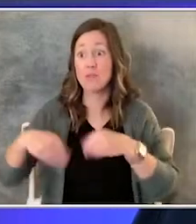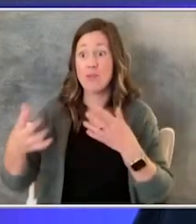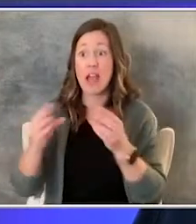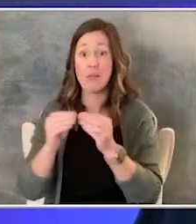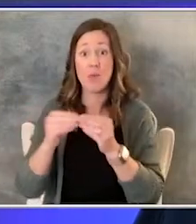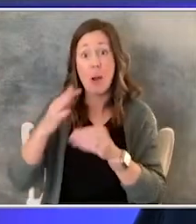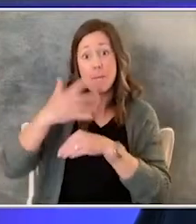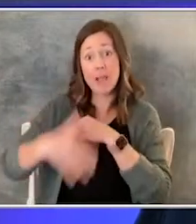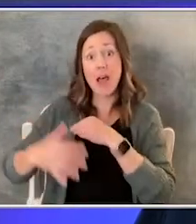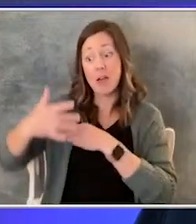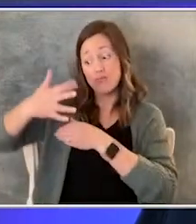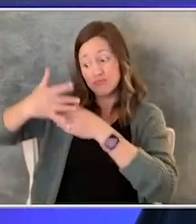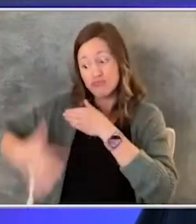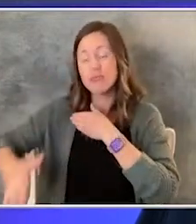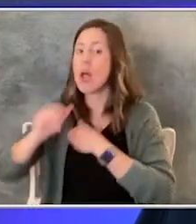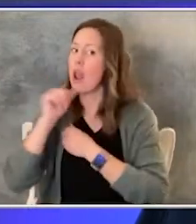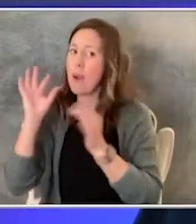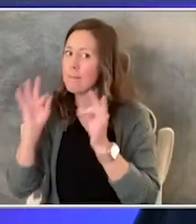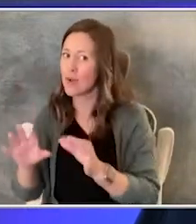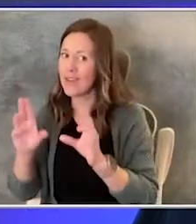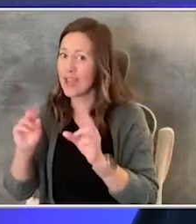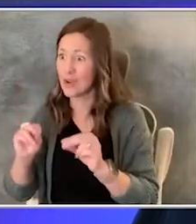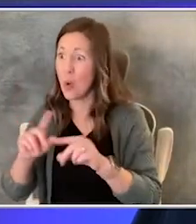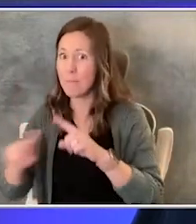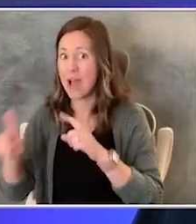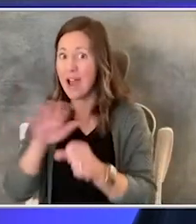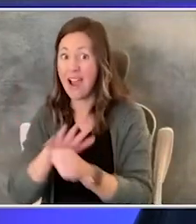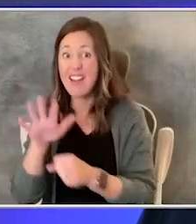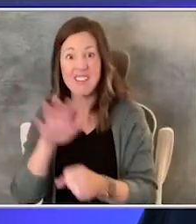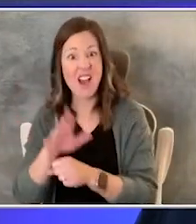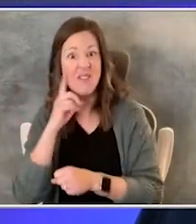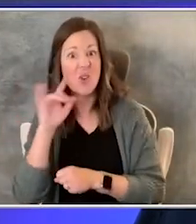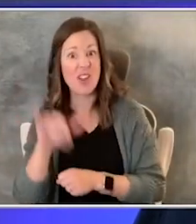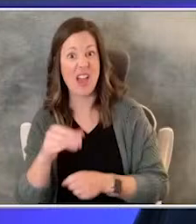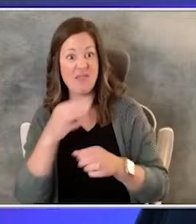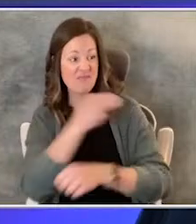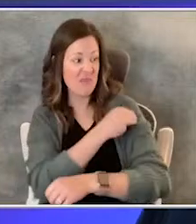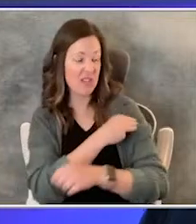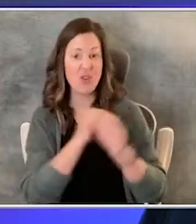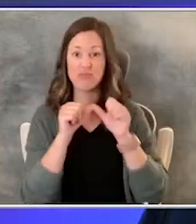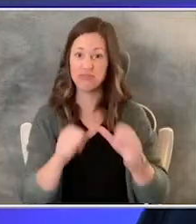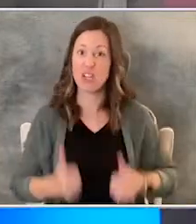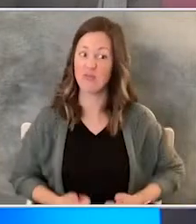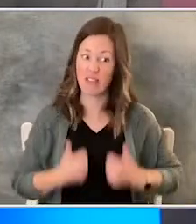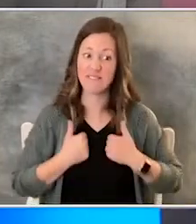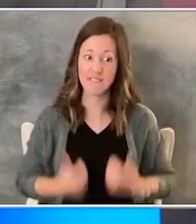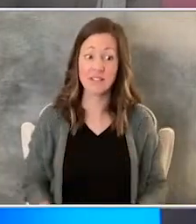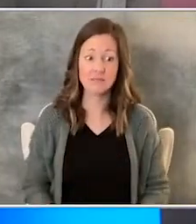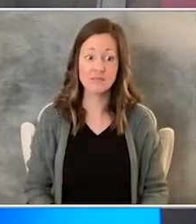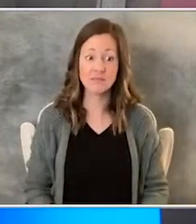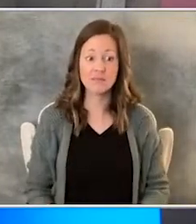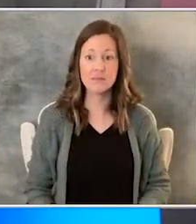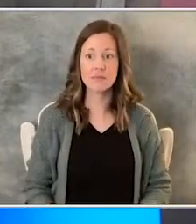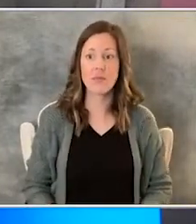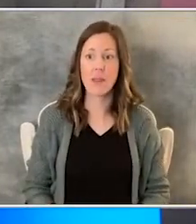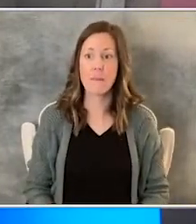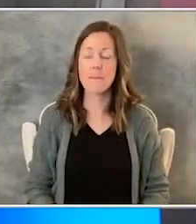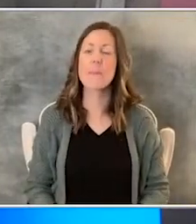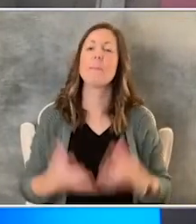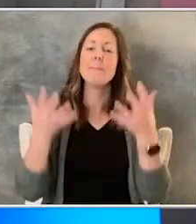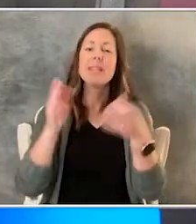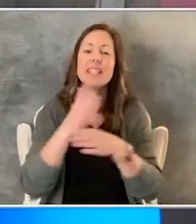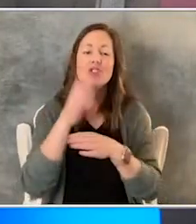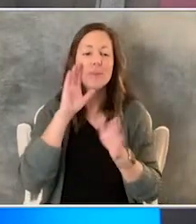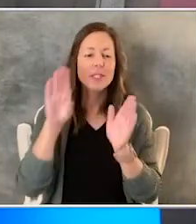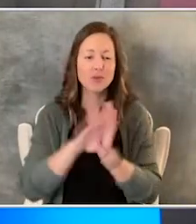Okay, so it's all kind of jaggedy up there and then pretty just jaggedy, ends right there. We have another image to show you. This is after you